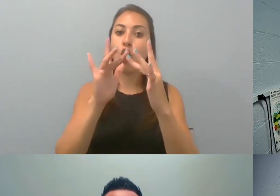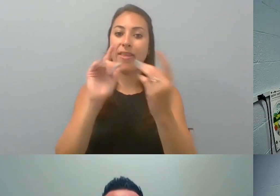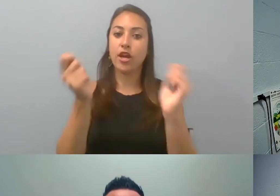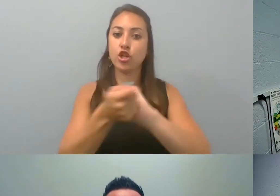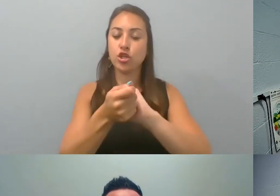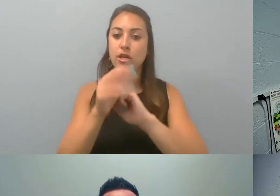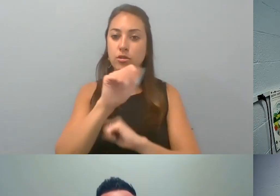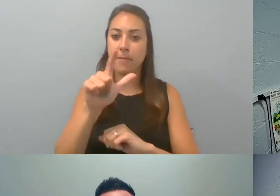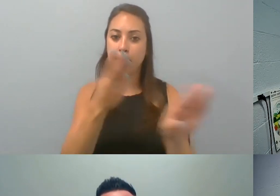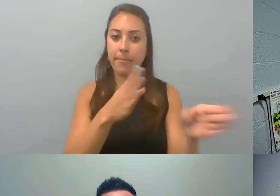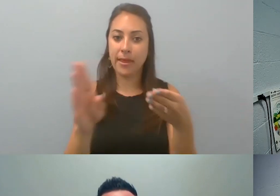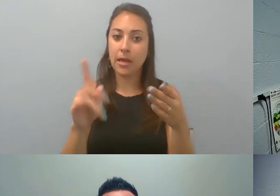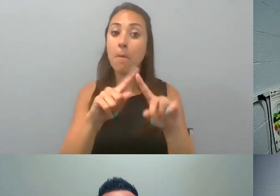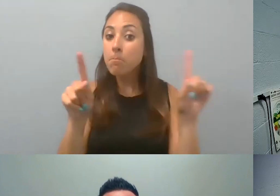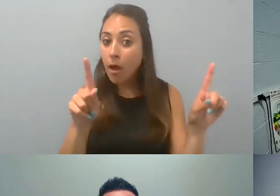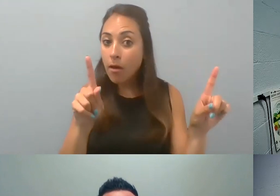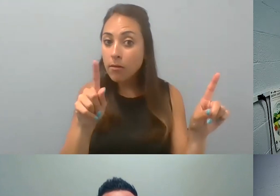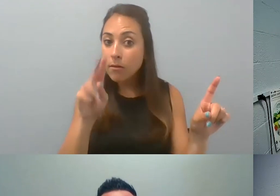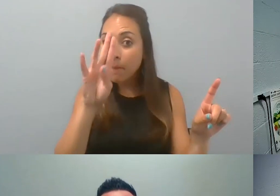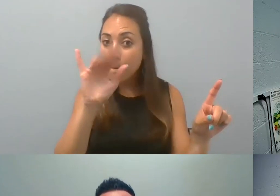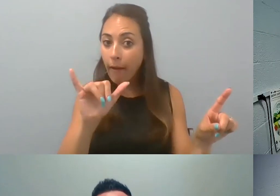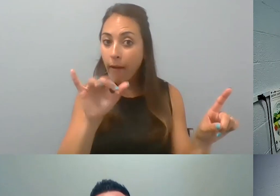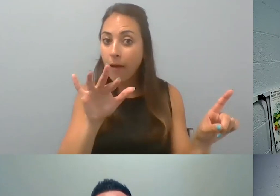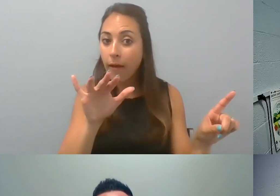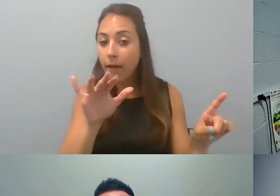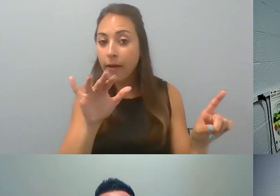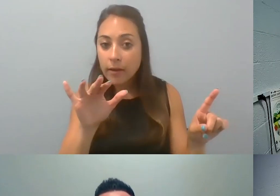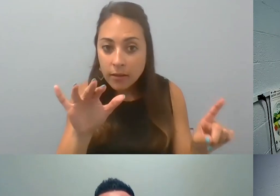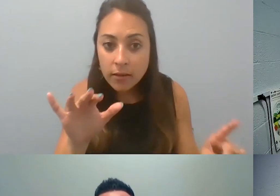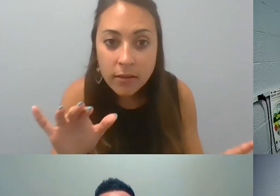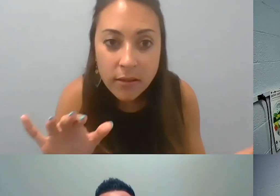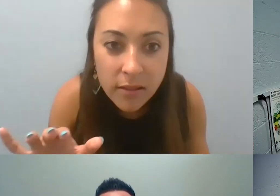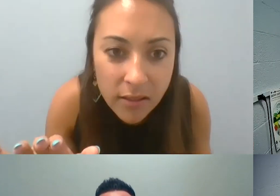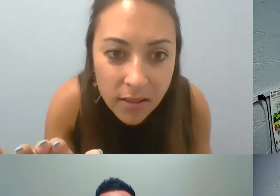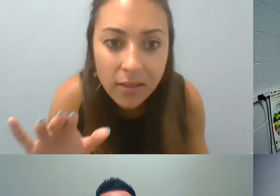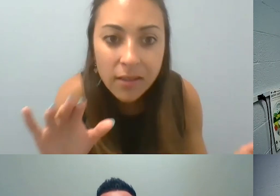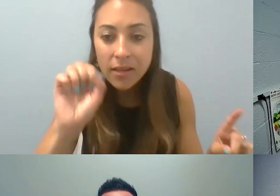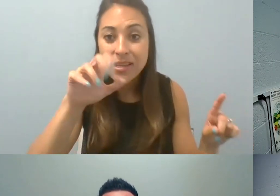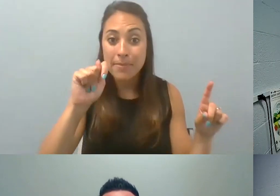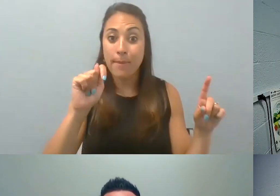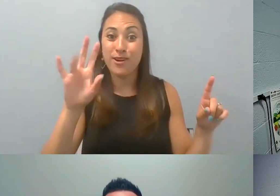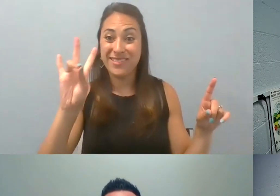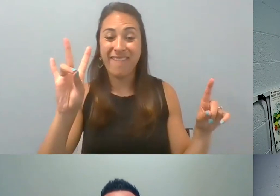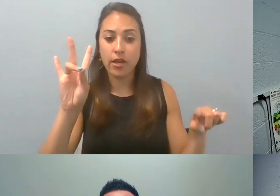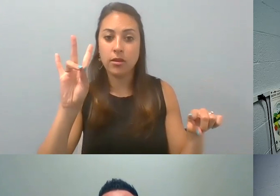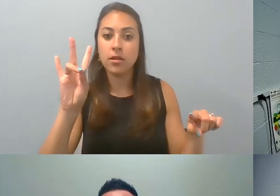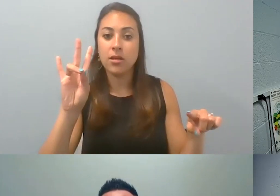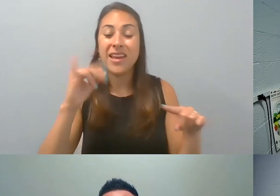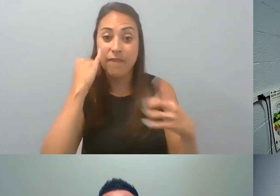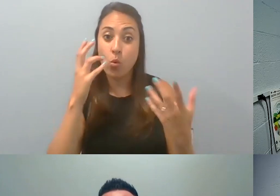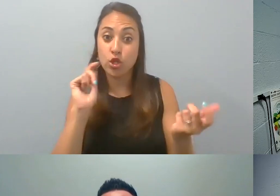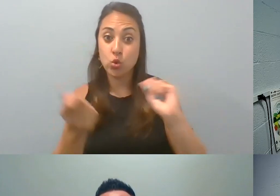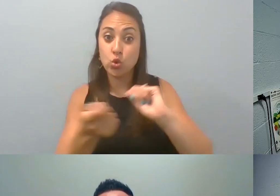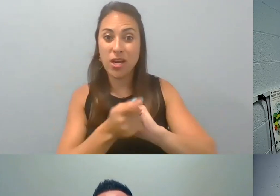but you'll see by the 7th, after the 7th, to make a meal plan change, it will